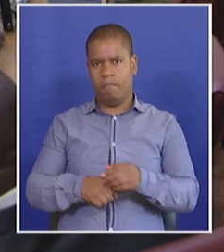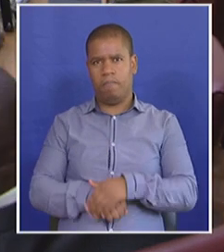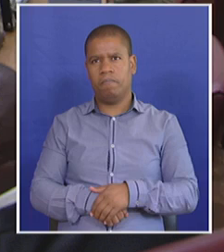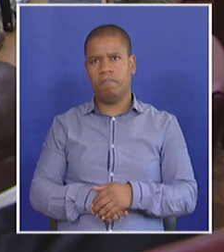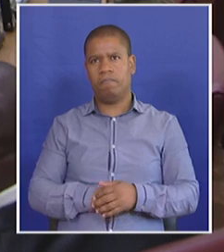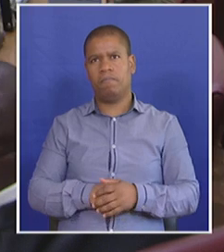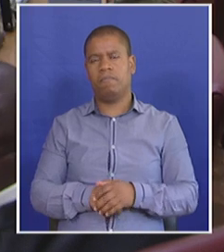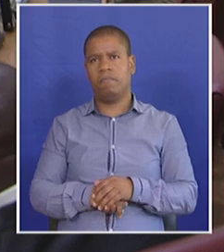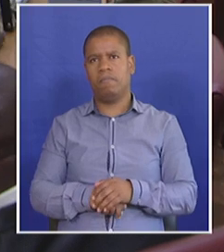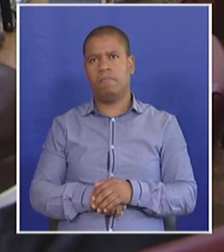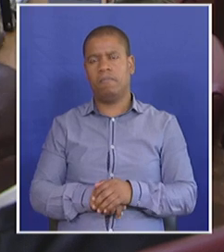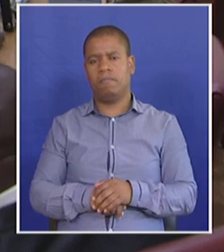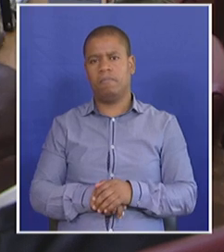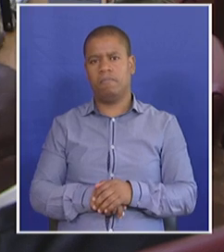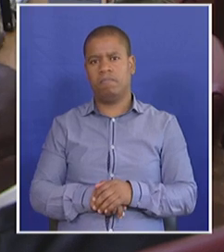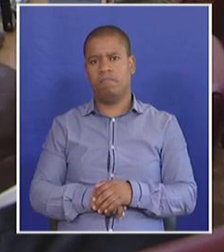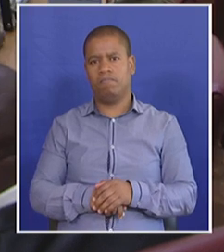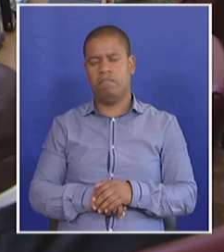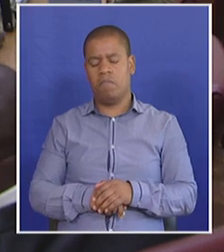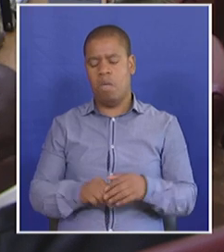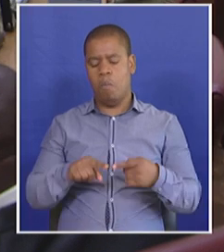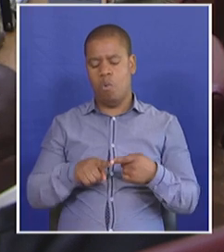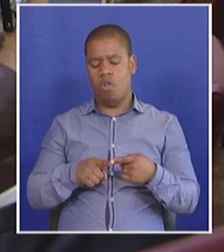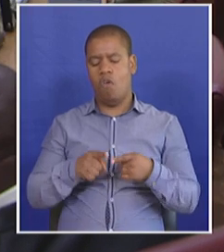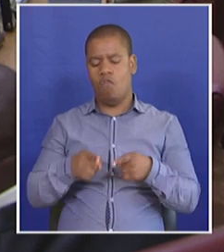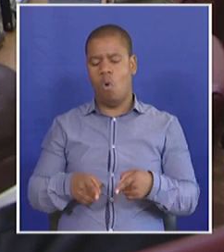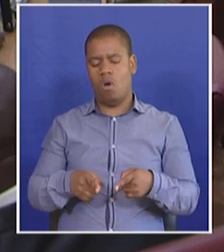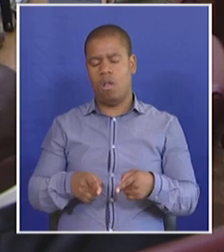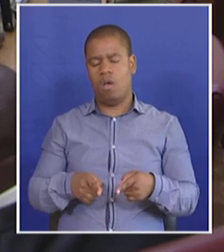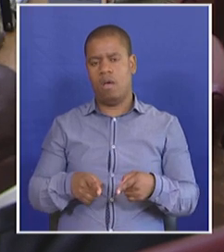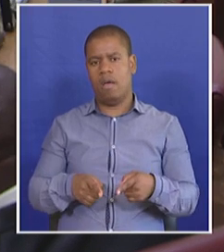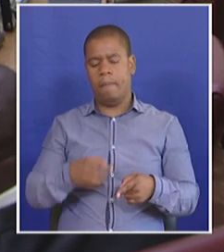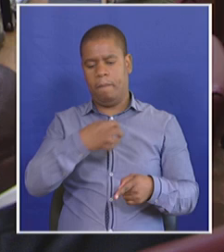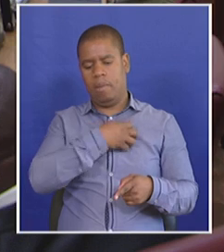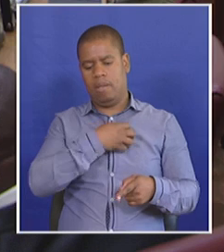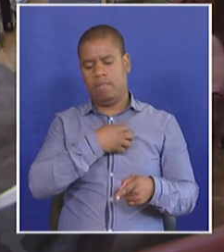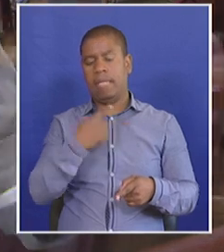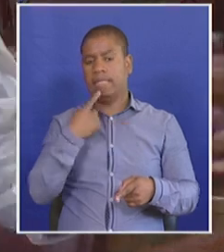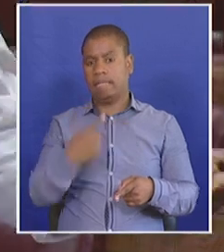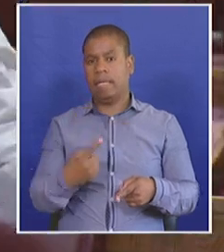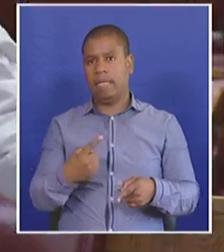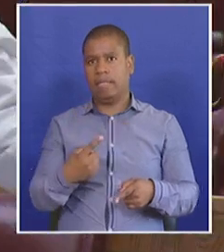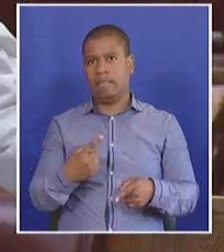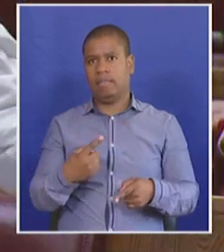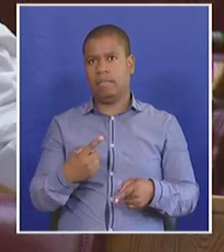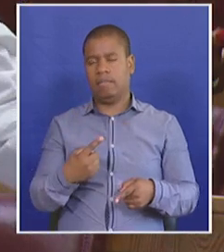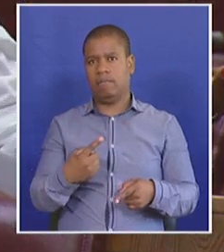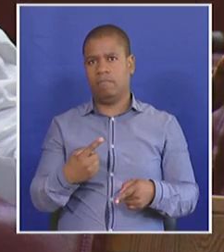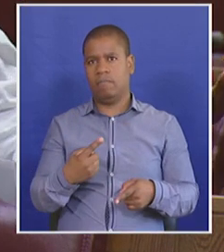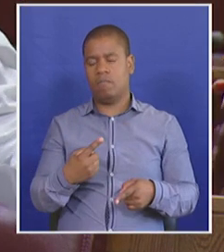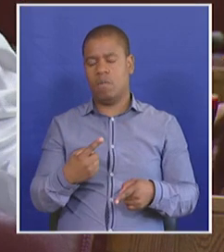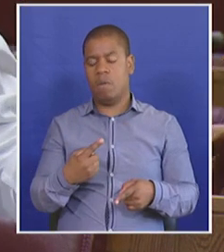order? The point of order is that the minister has just said to us, we must learn